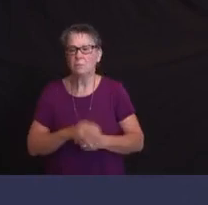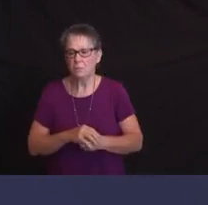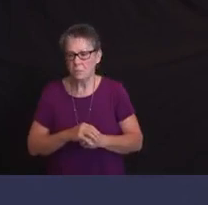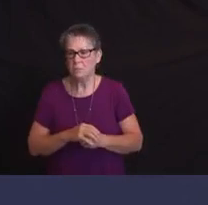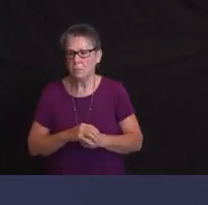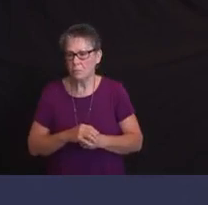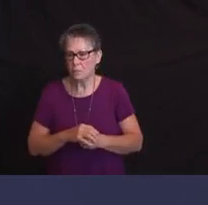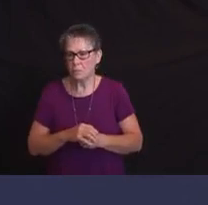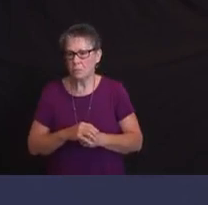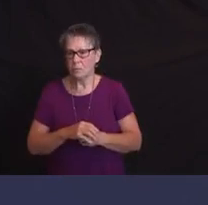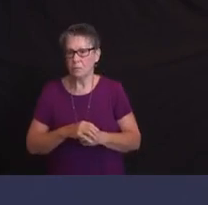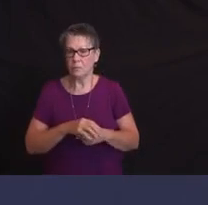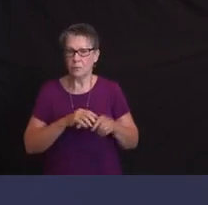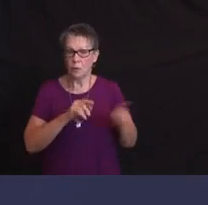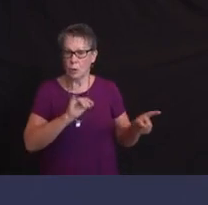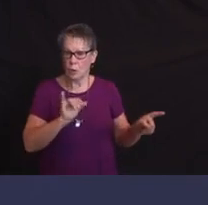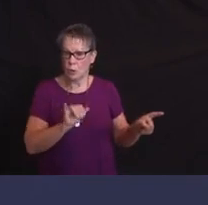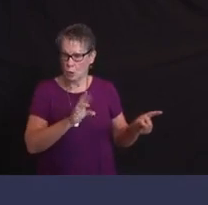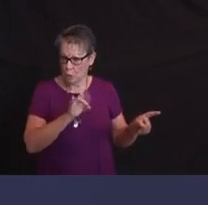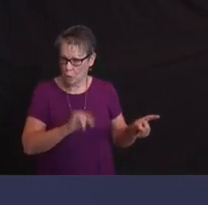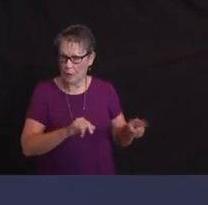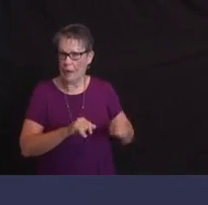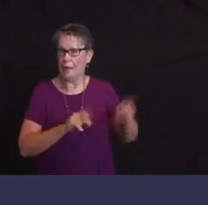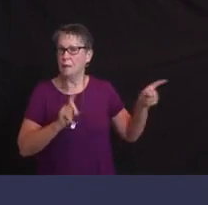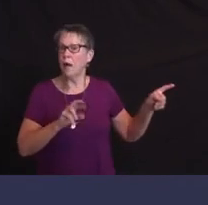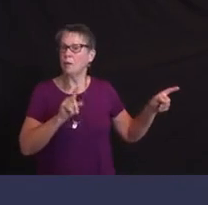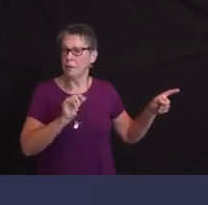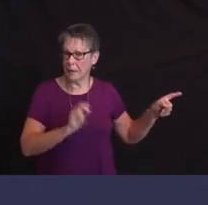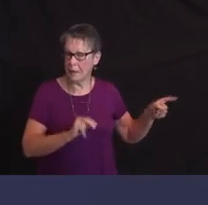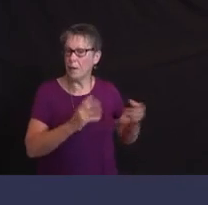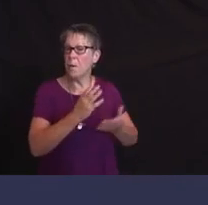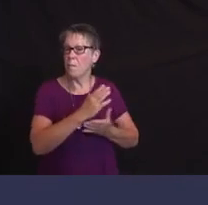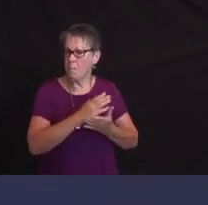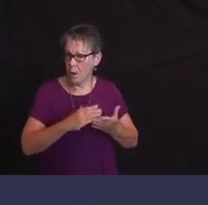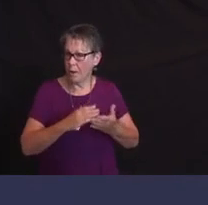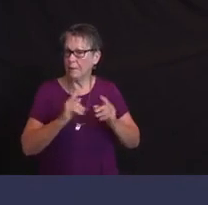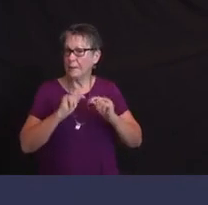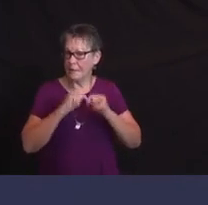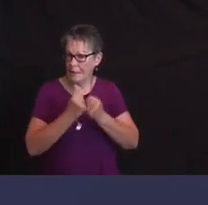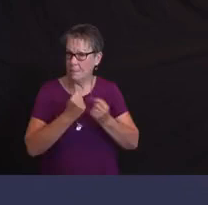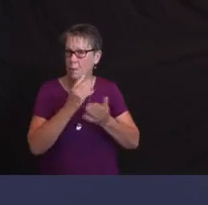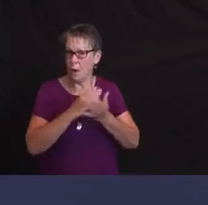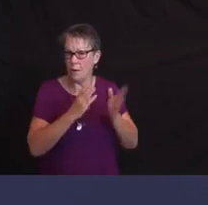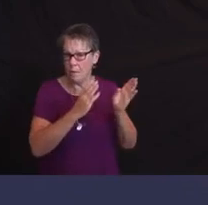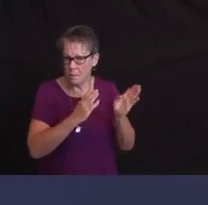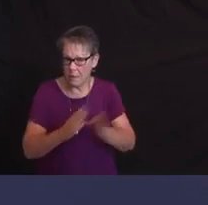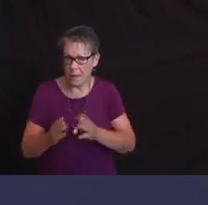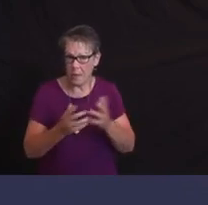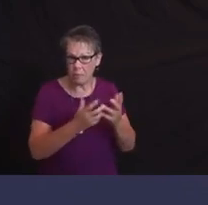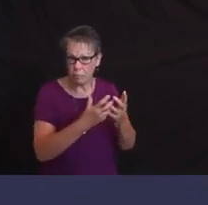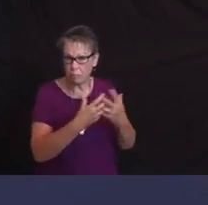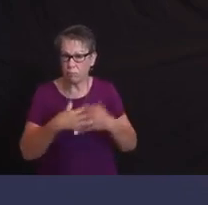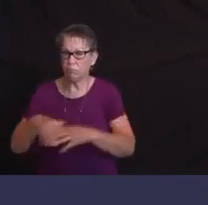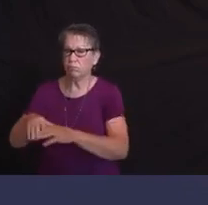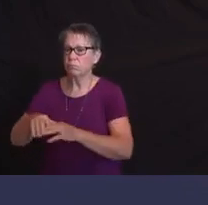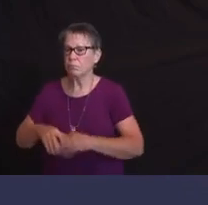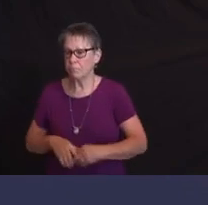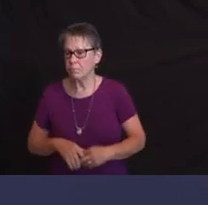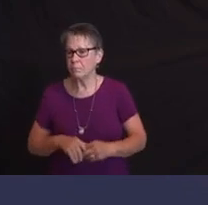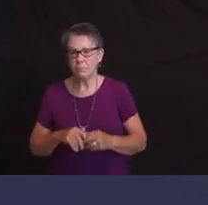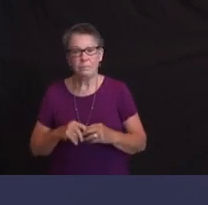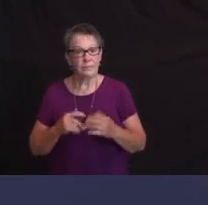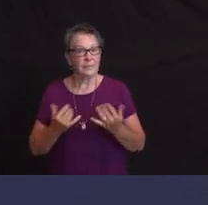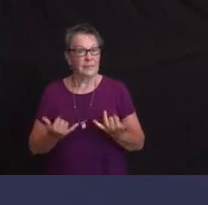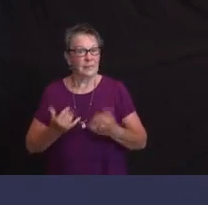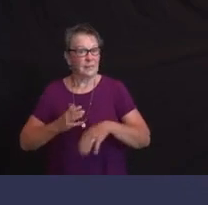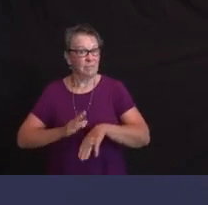East Brunswick. I also need to be very clear about one more thing. There are now 13 kids with COVID currently being